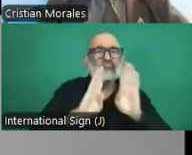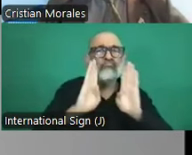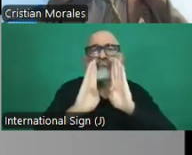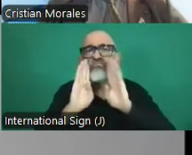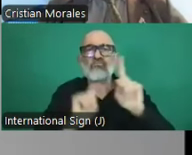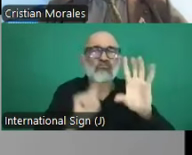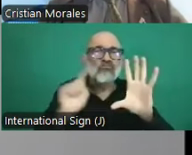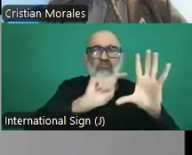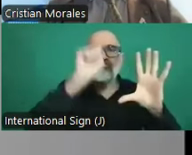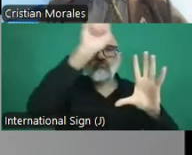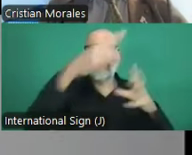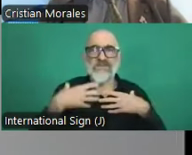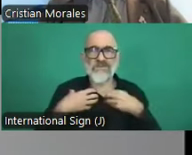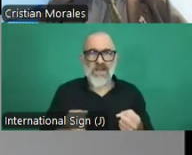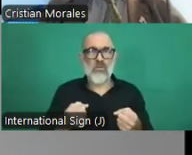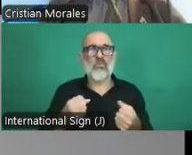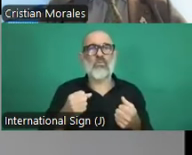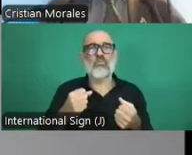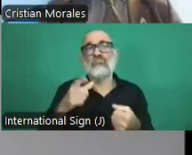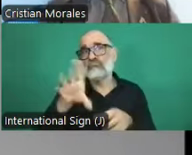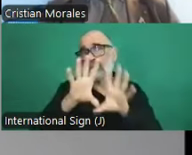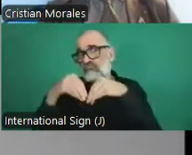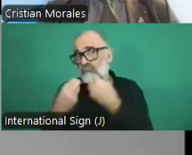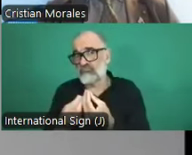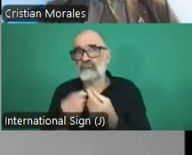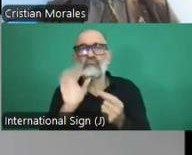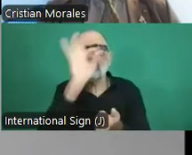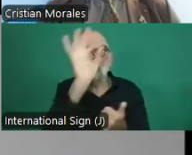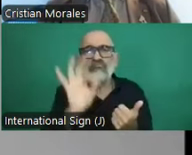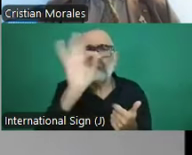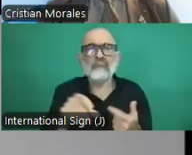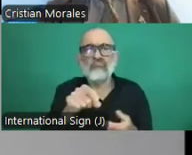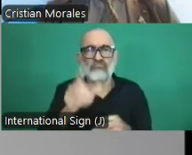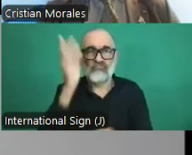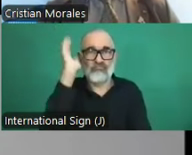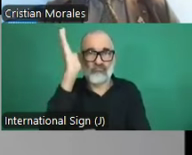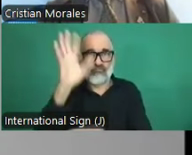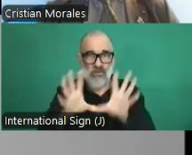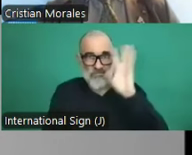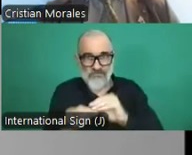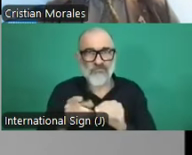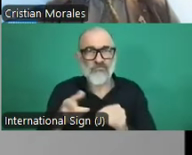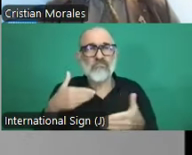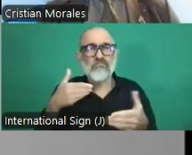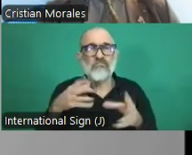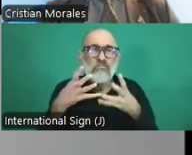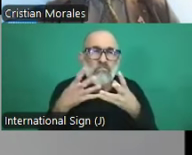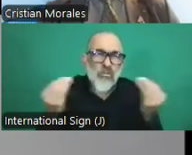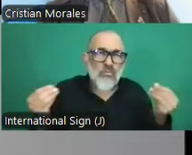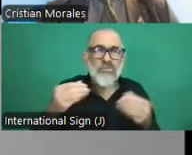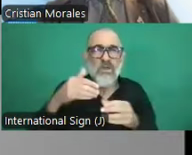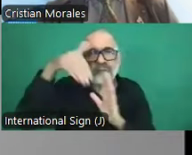and networks, providing a basis for us to further strengthen a universal